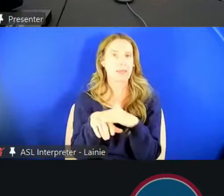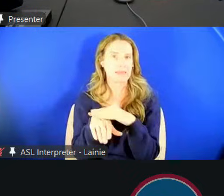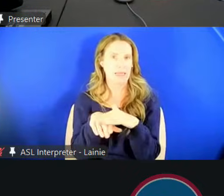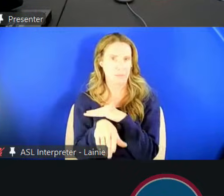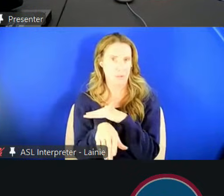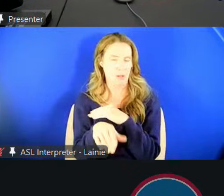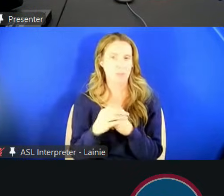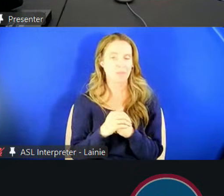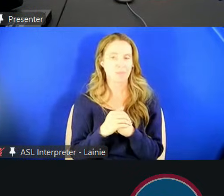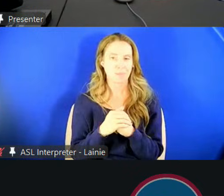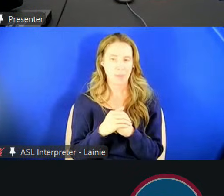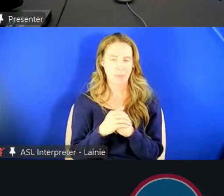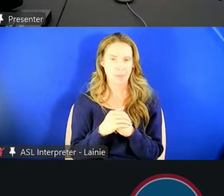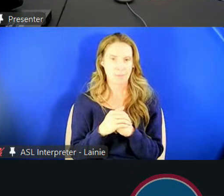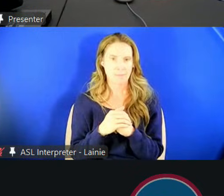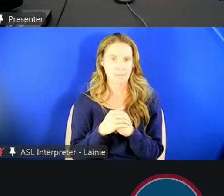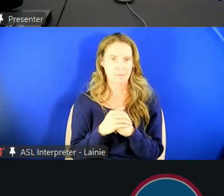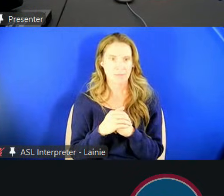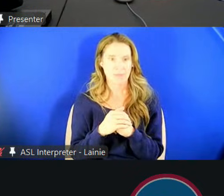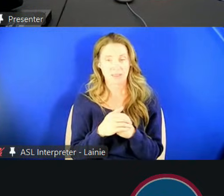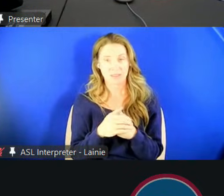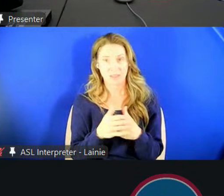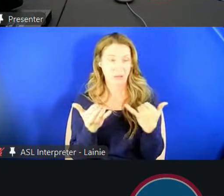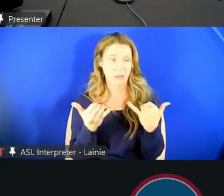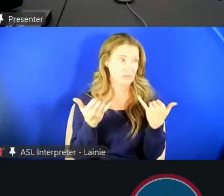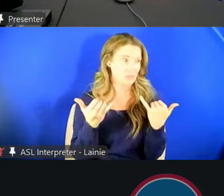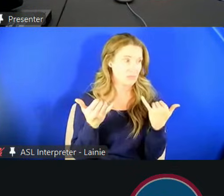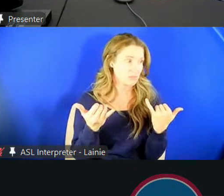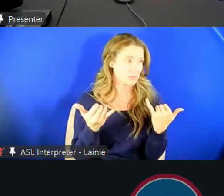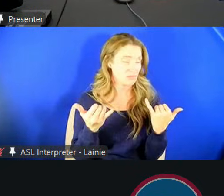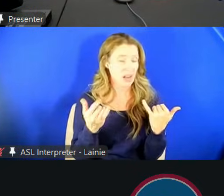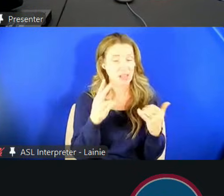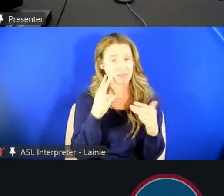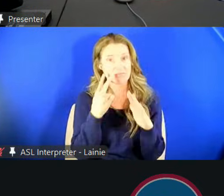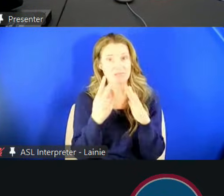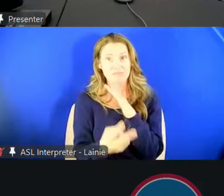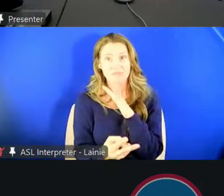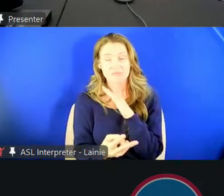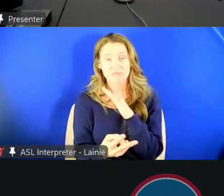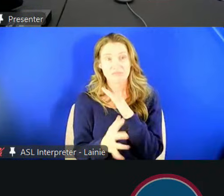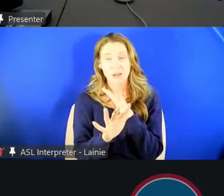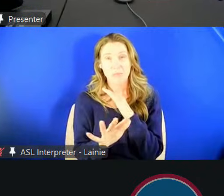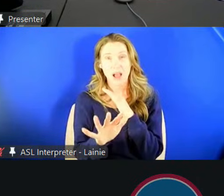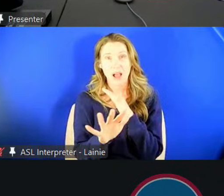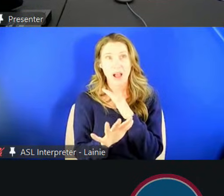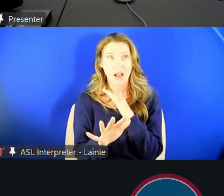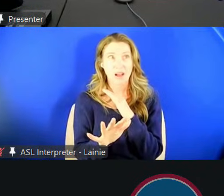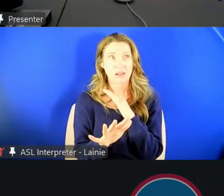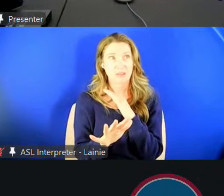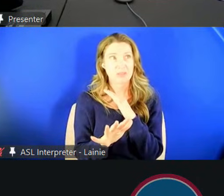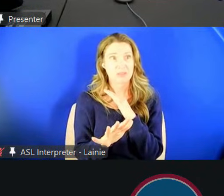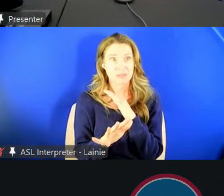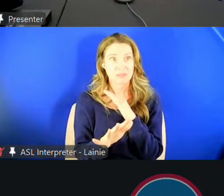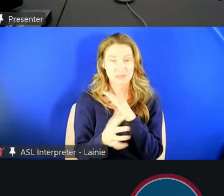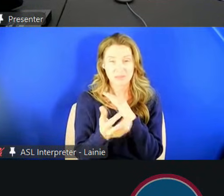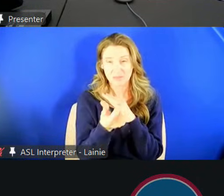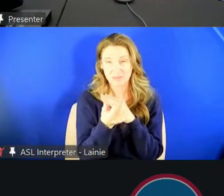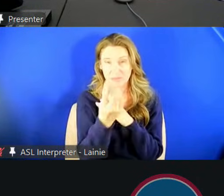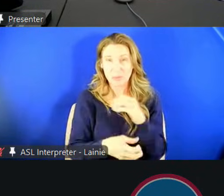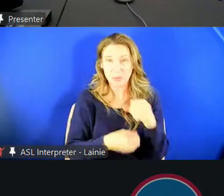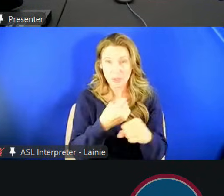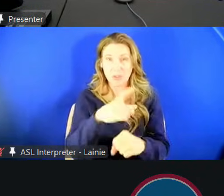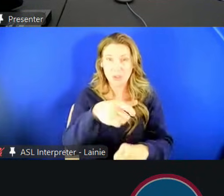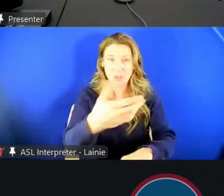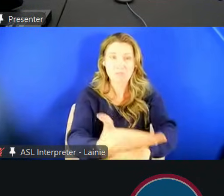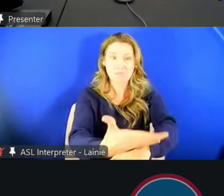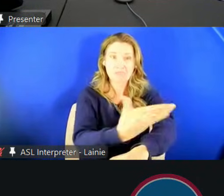it's at the rate we're going, we should, have put a really good dent in it over the next few years. There's still